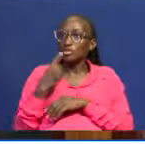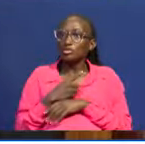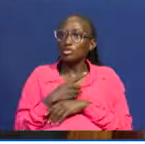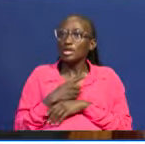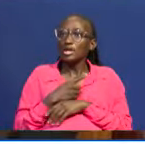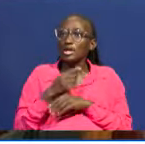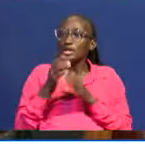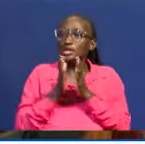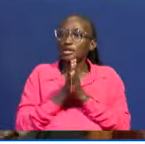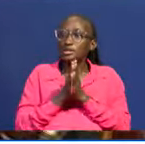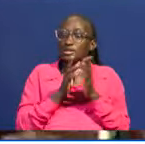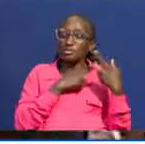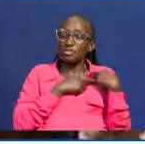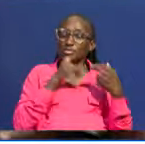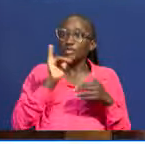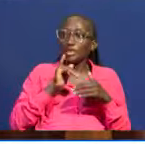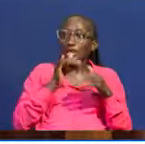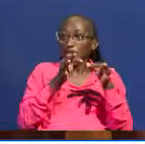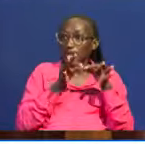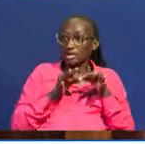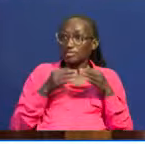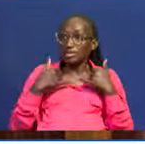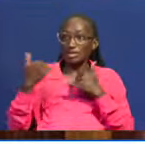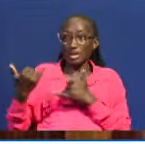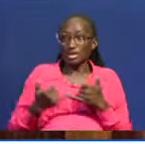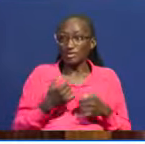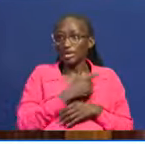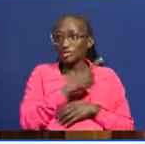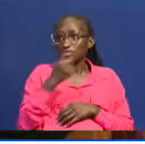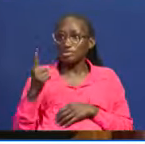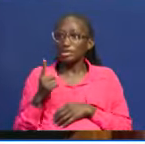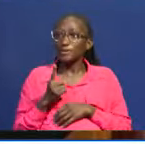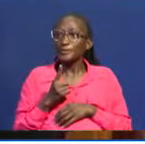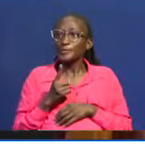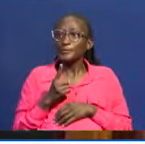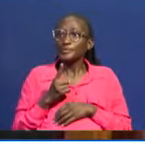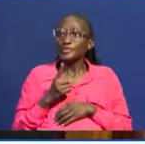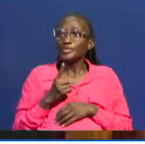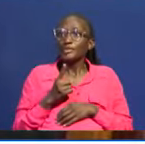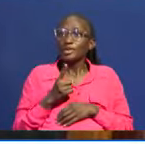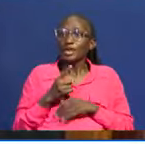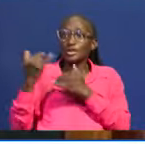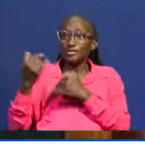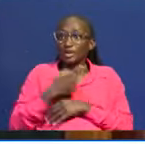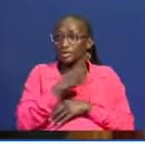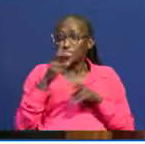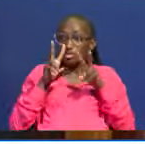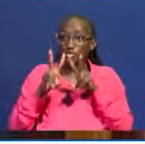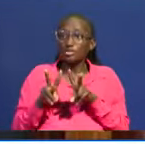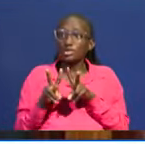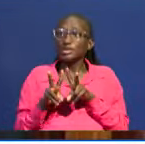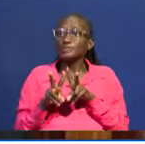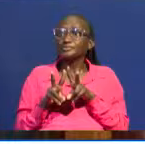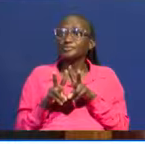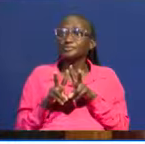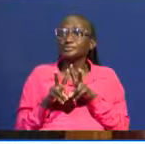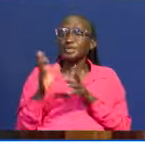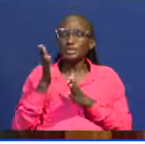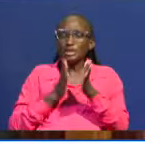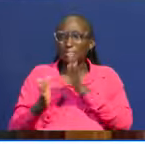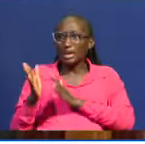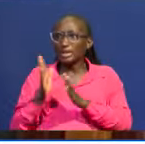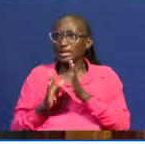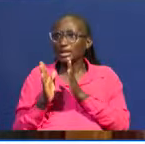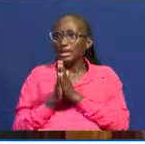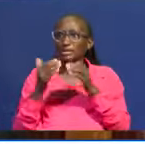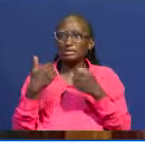is operating the accounts. So I invite you to see the web of secrecy, the web of conspiracy. It is a